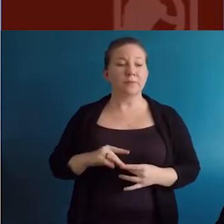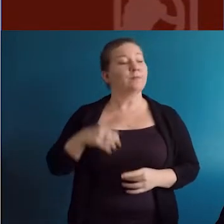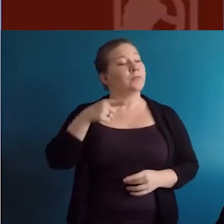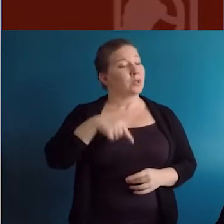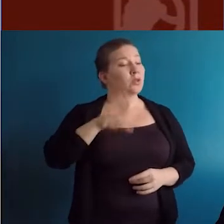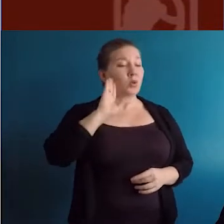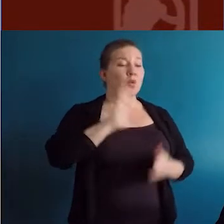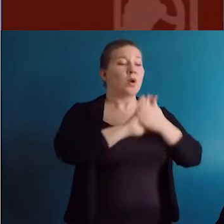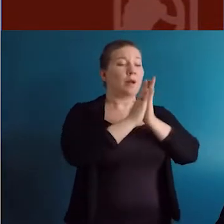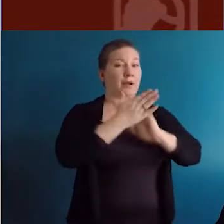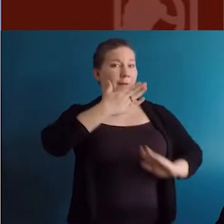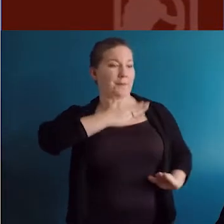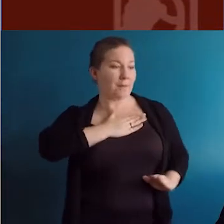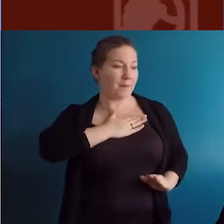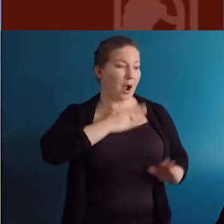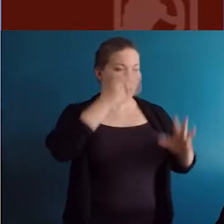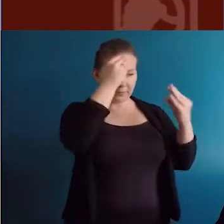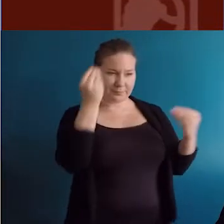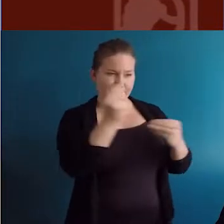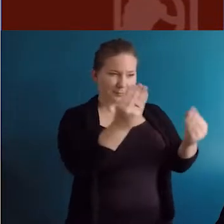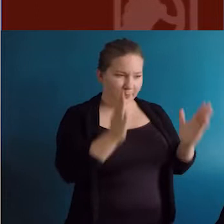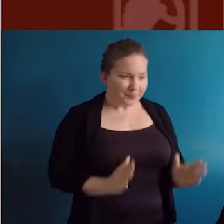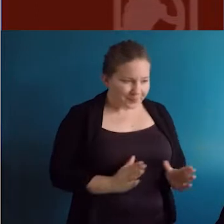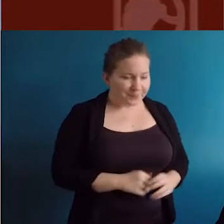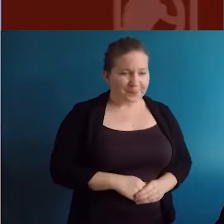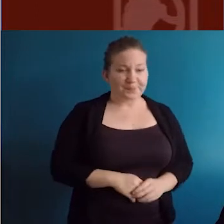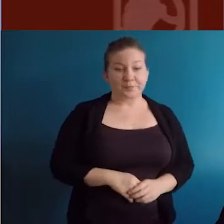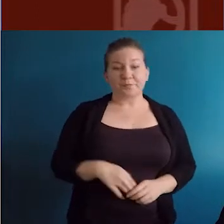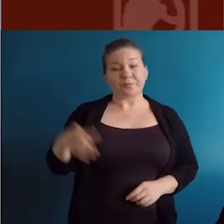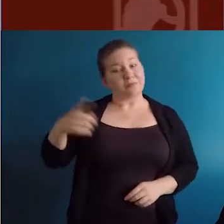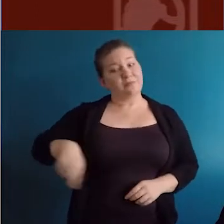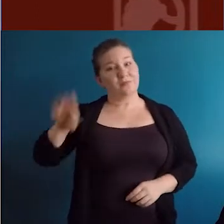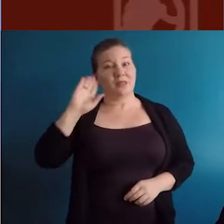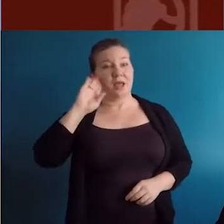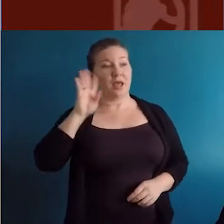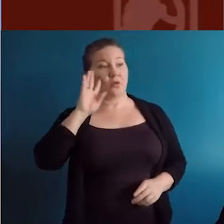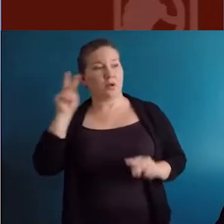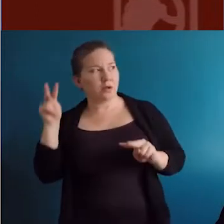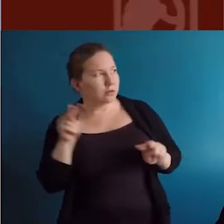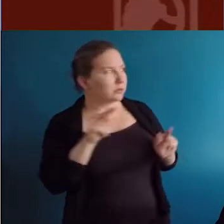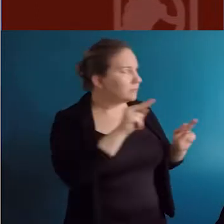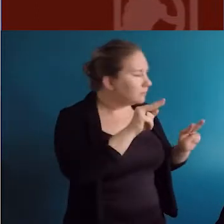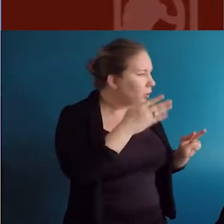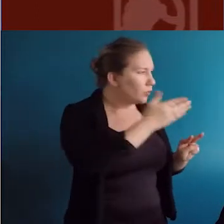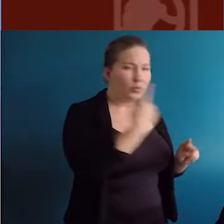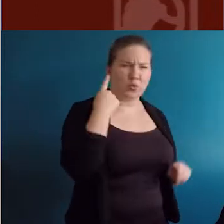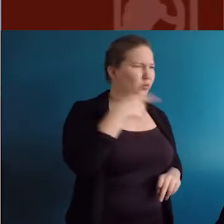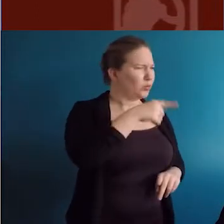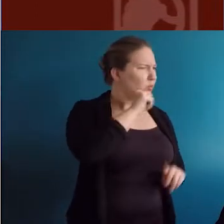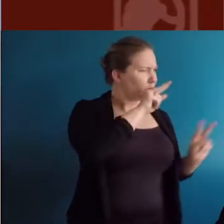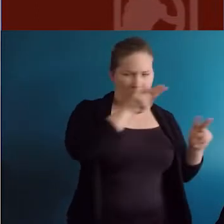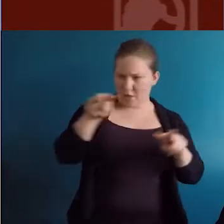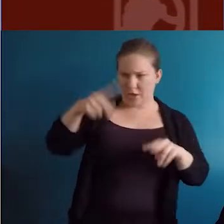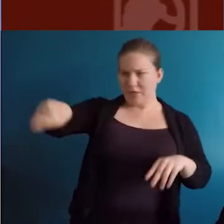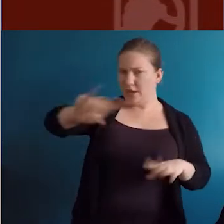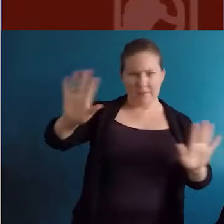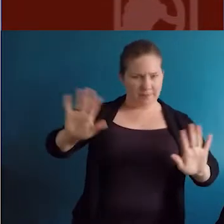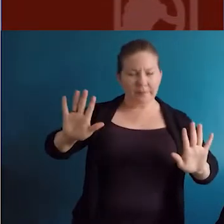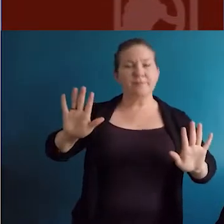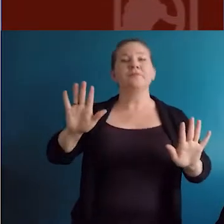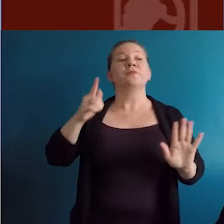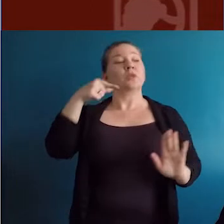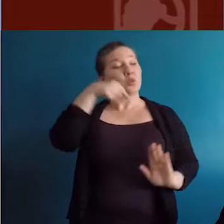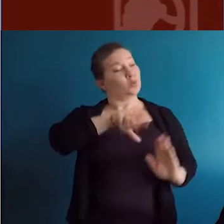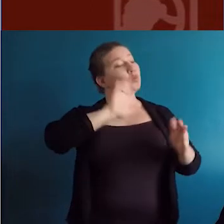It is they who will turn to you, not you who will turn to them. And I will make you to this people a fortified wall